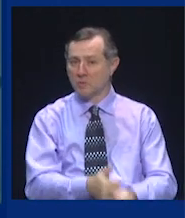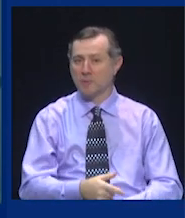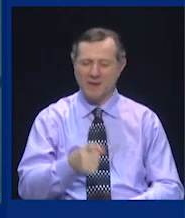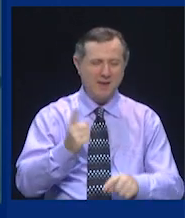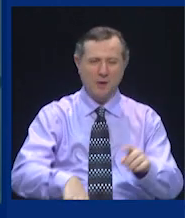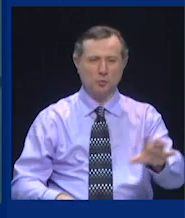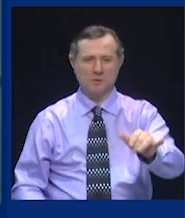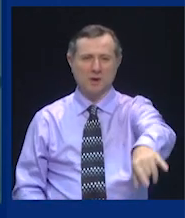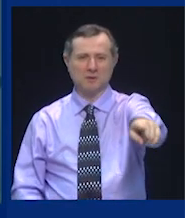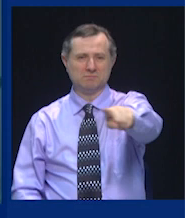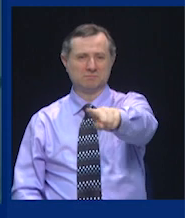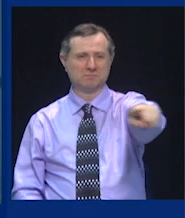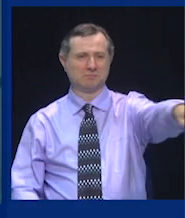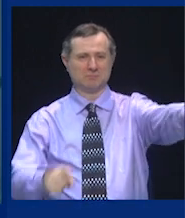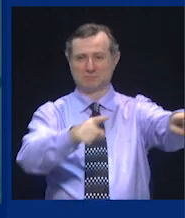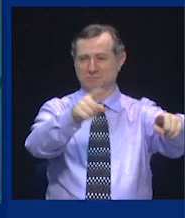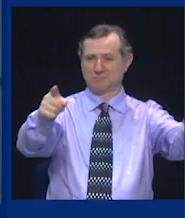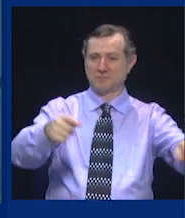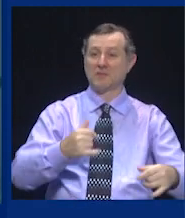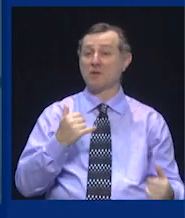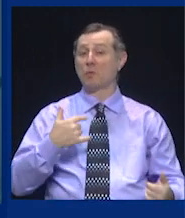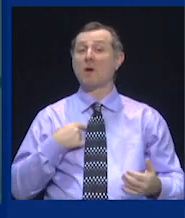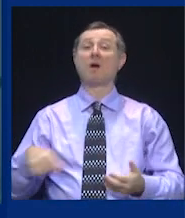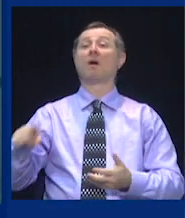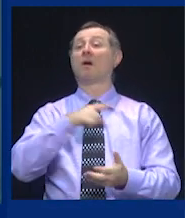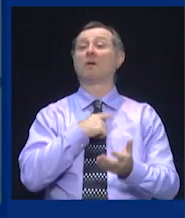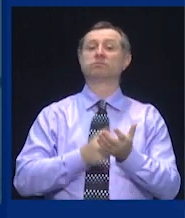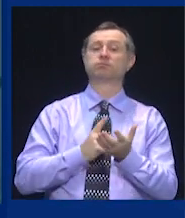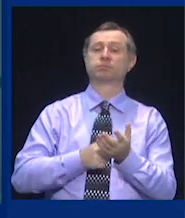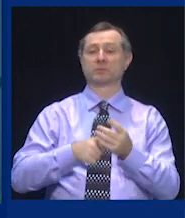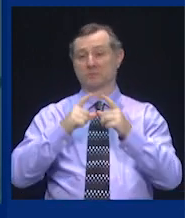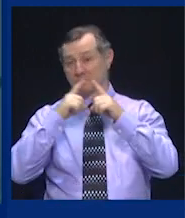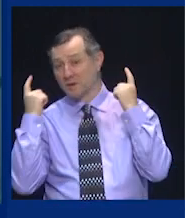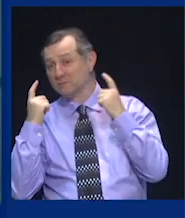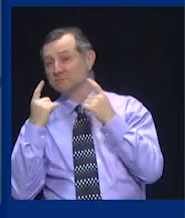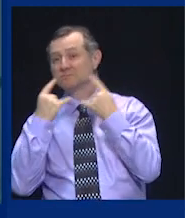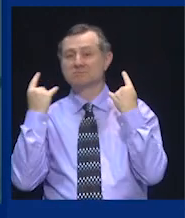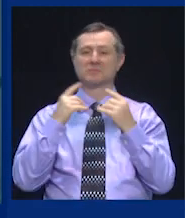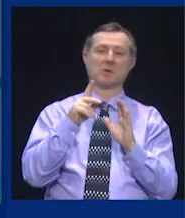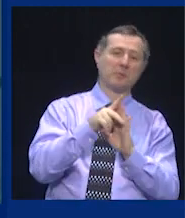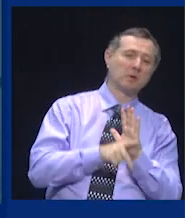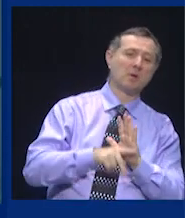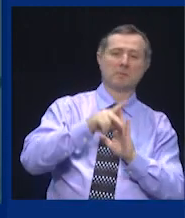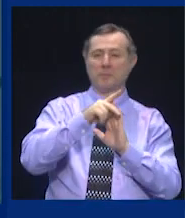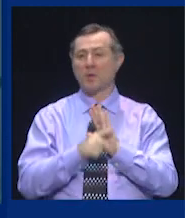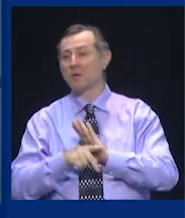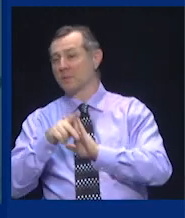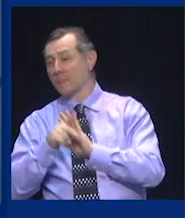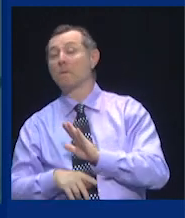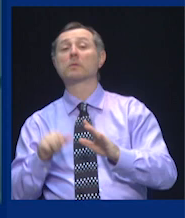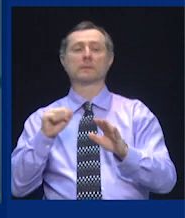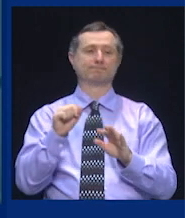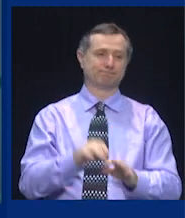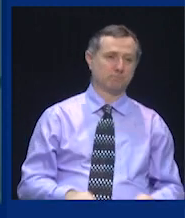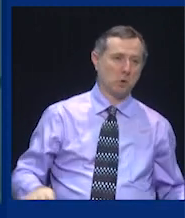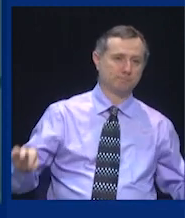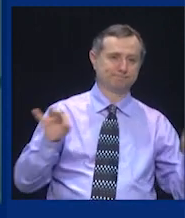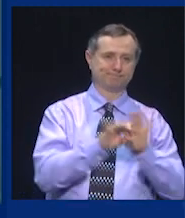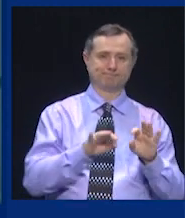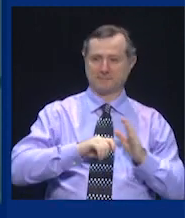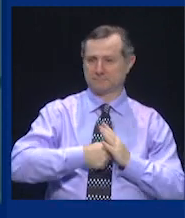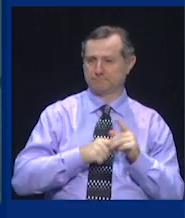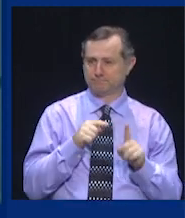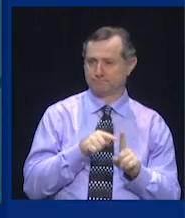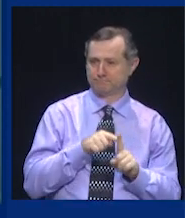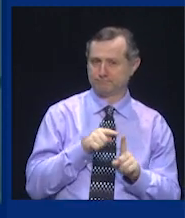Everybody is talking about a mask policy. Mask policy will be important. But I